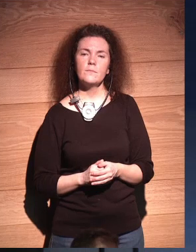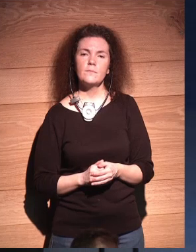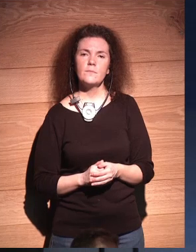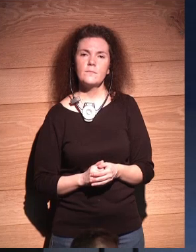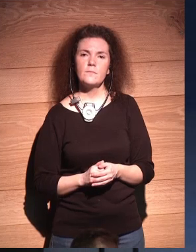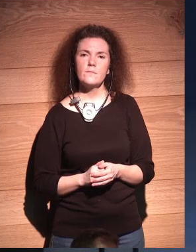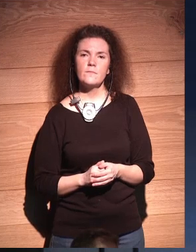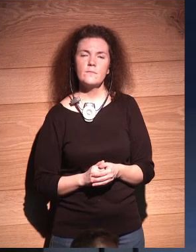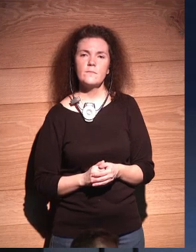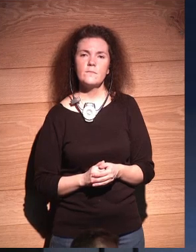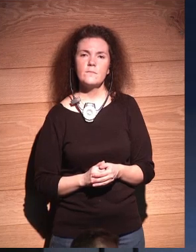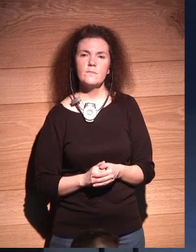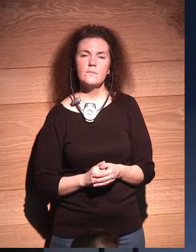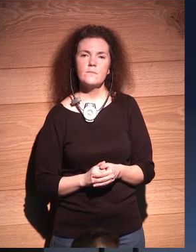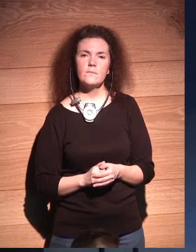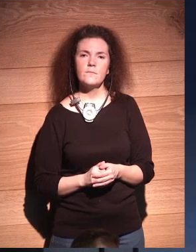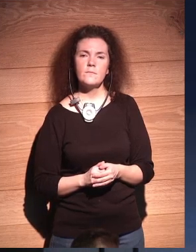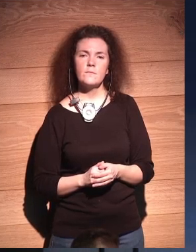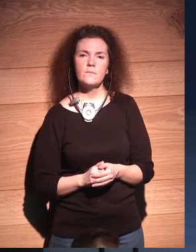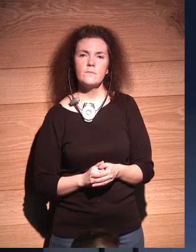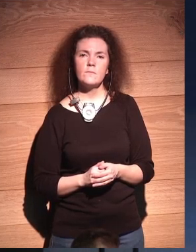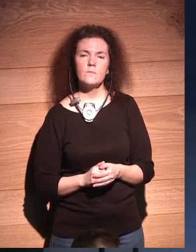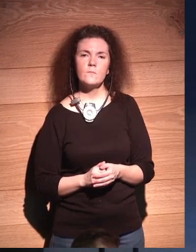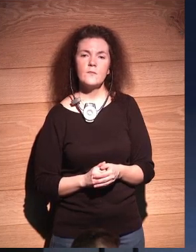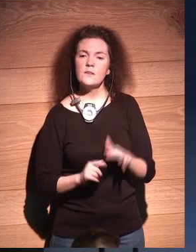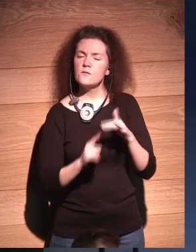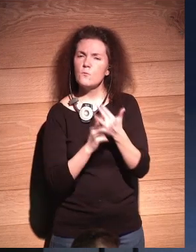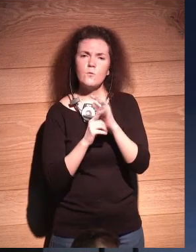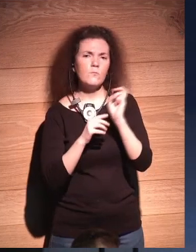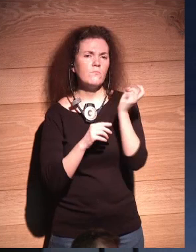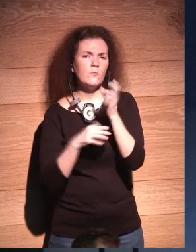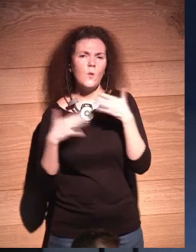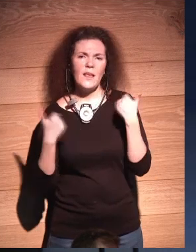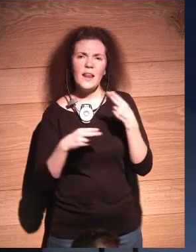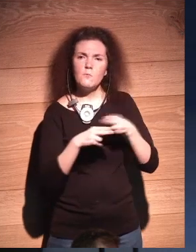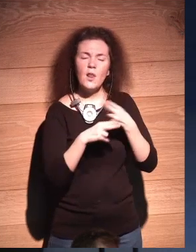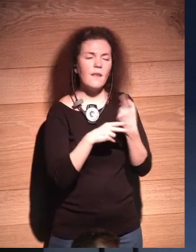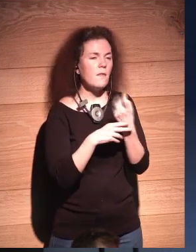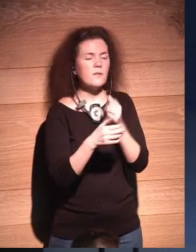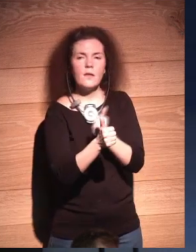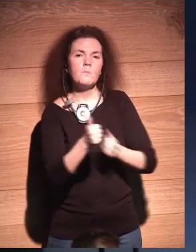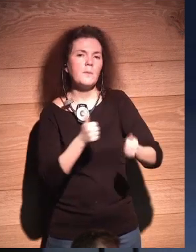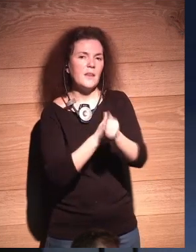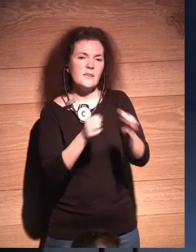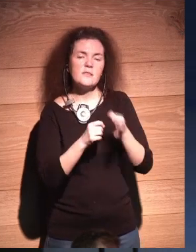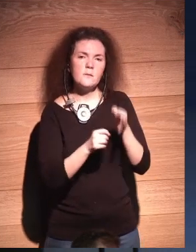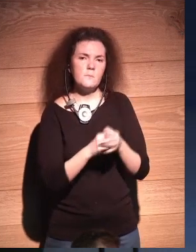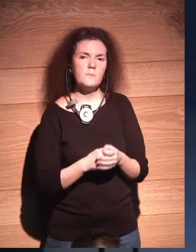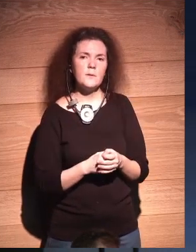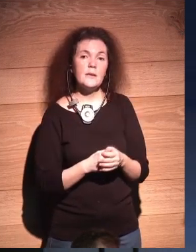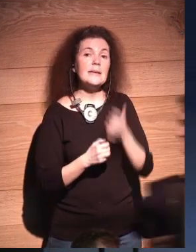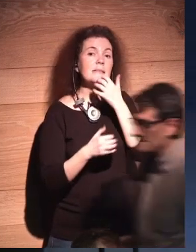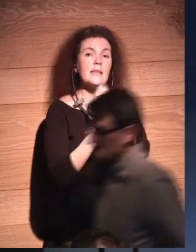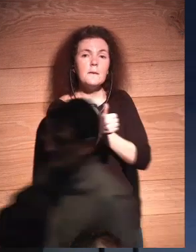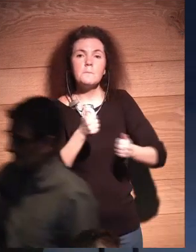situation it's crucial to any political situation. Empathy. If you don't have that, then it just becomes an